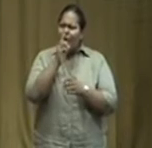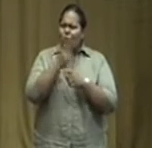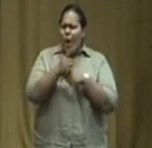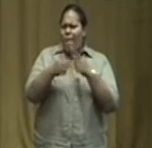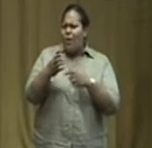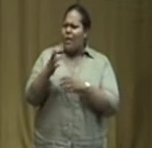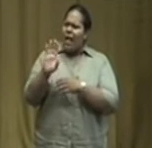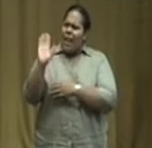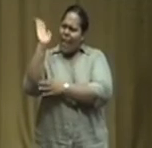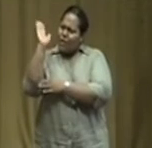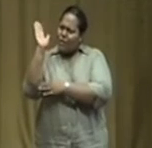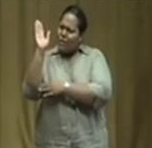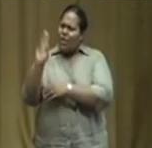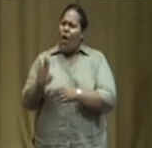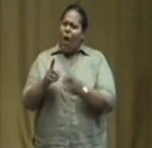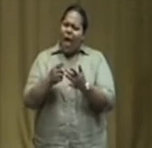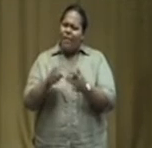units, spaceships, modules, and